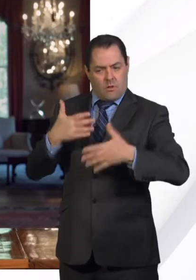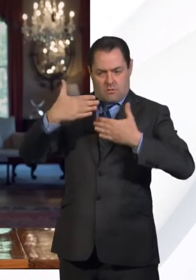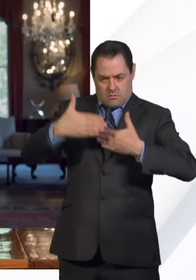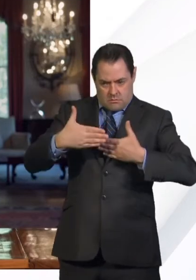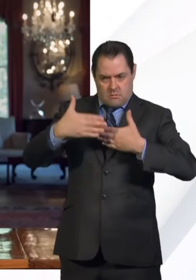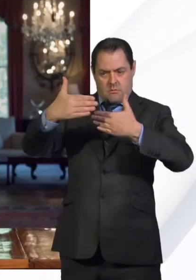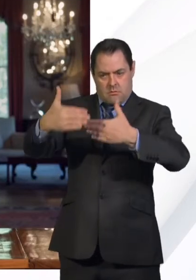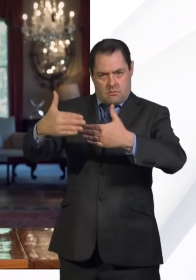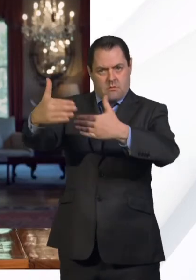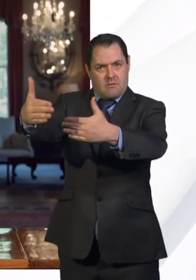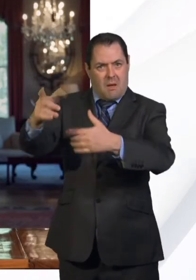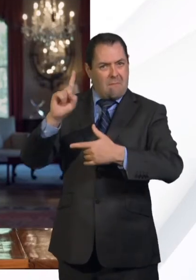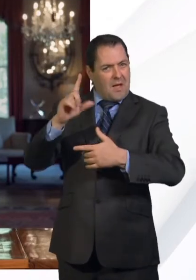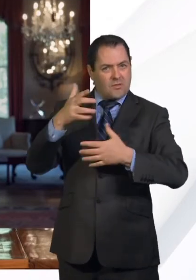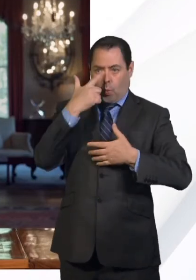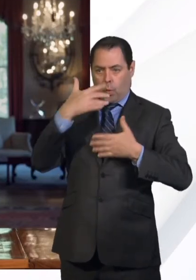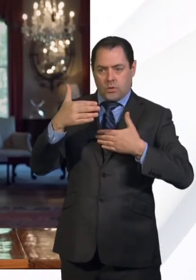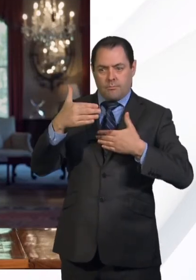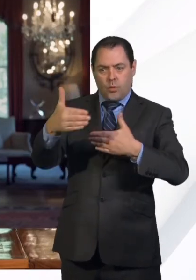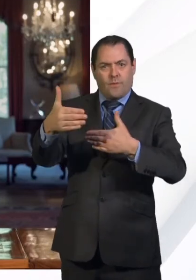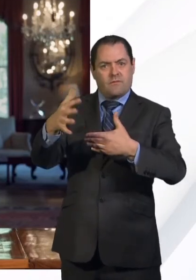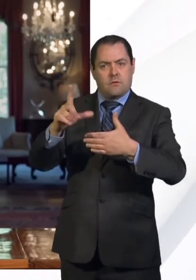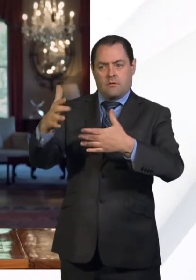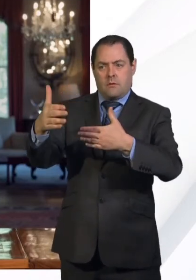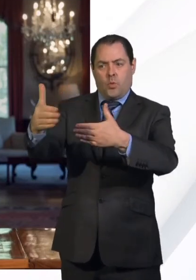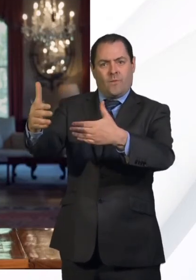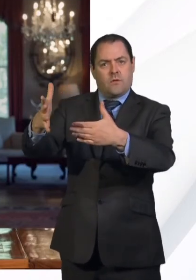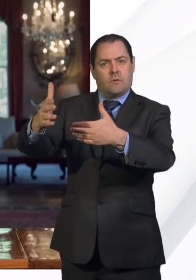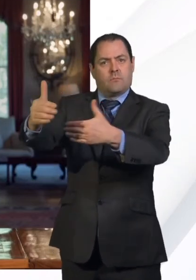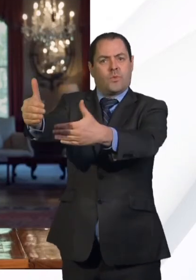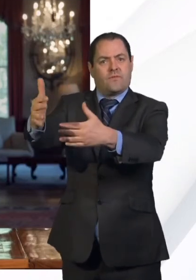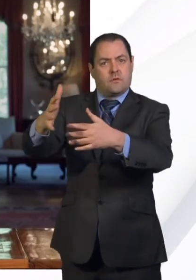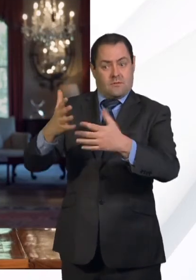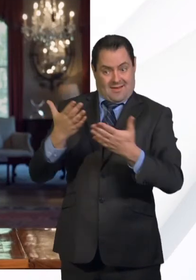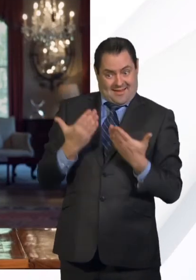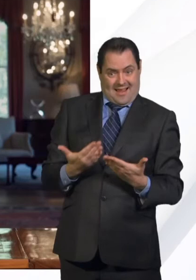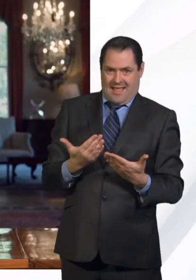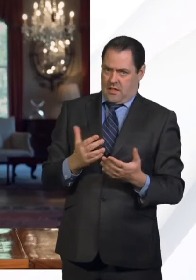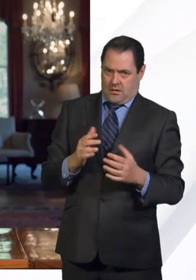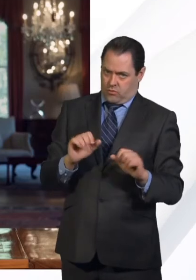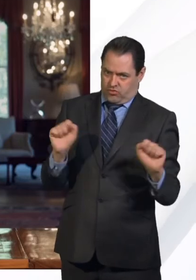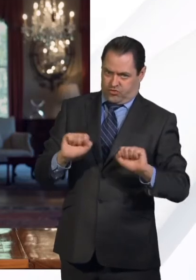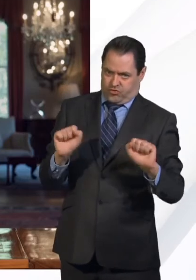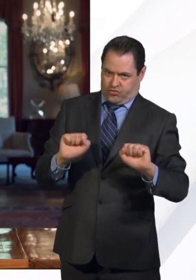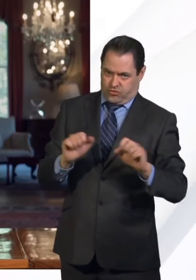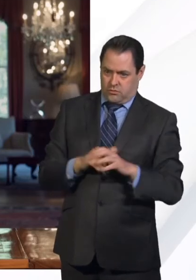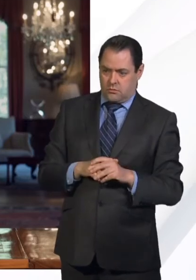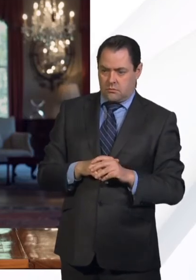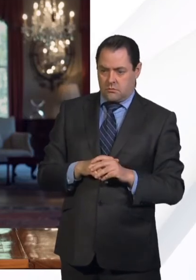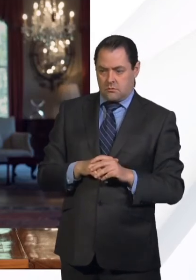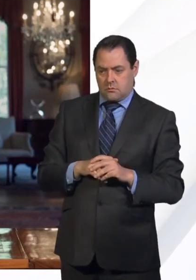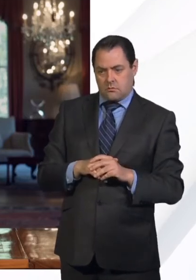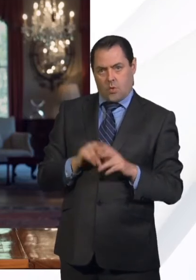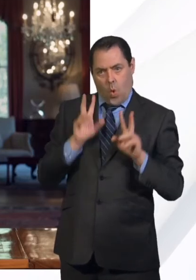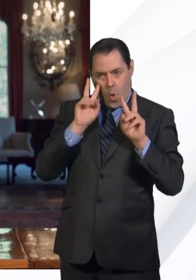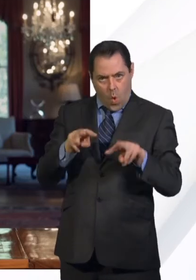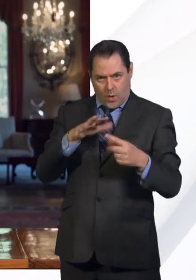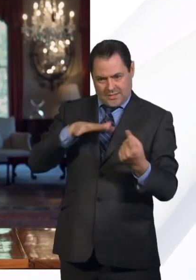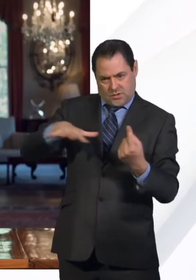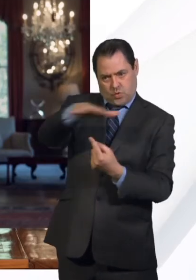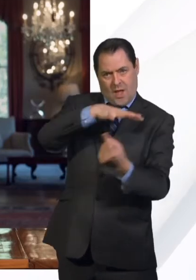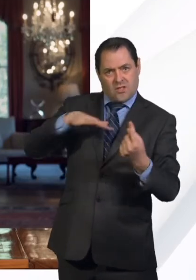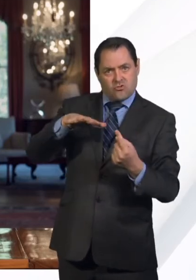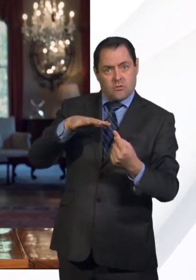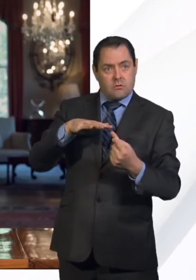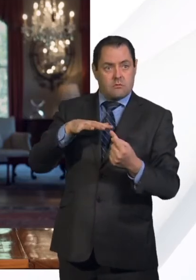2 months, we will be driven not by mere hope or economic necessity. We're going to be driven by the science,